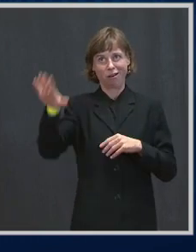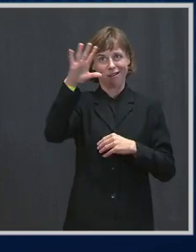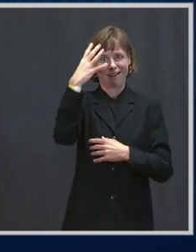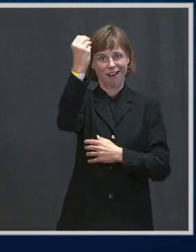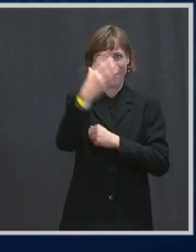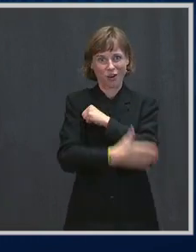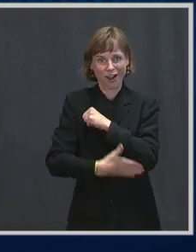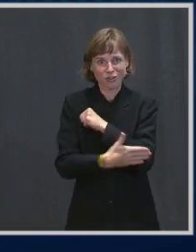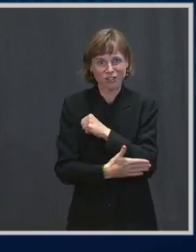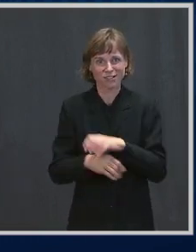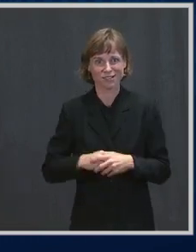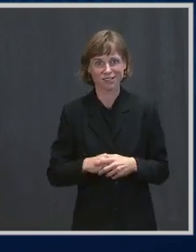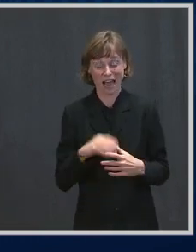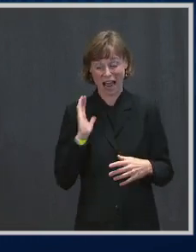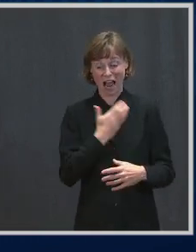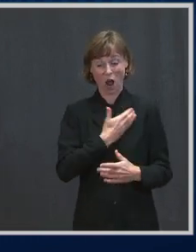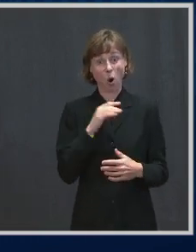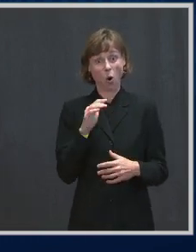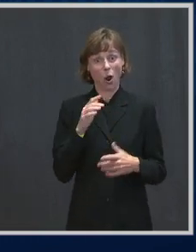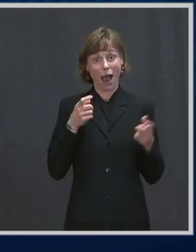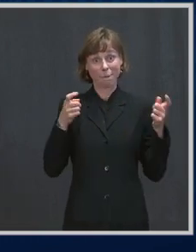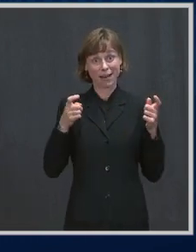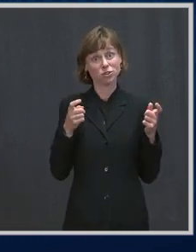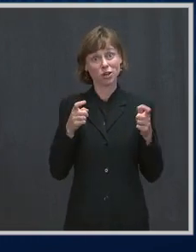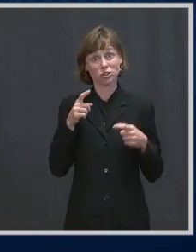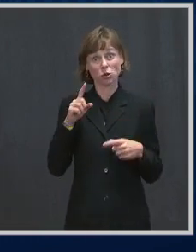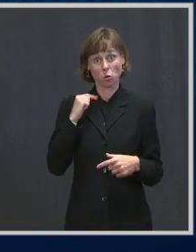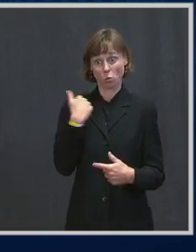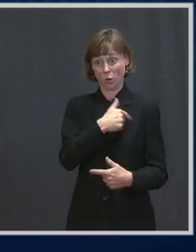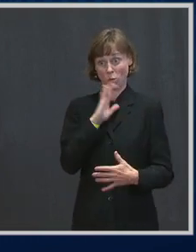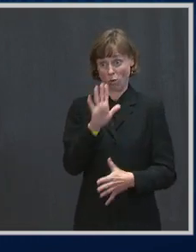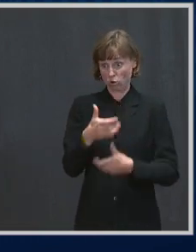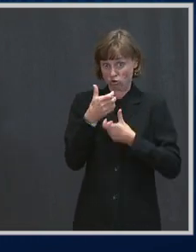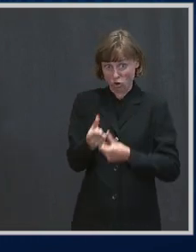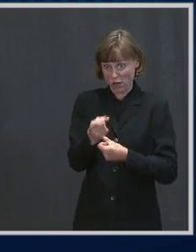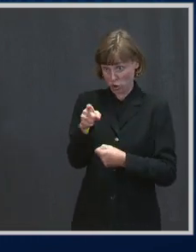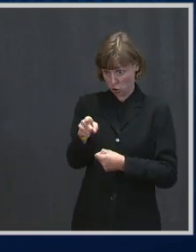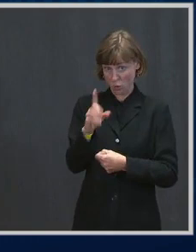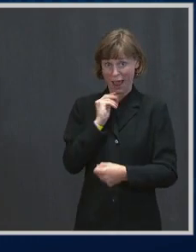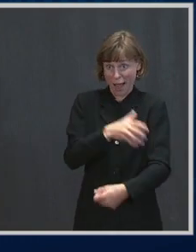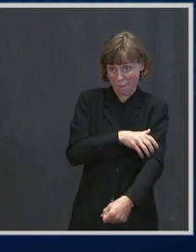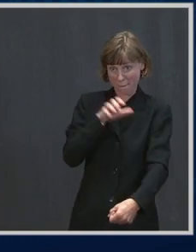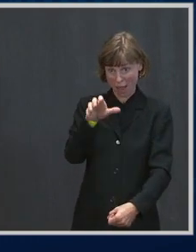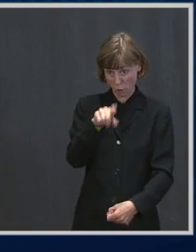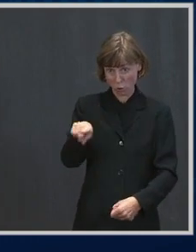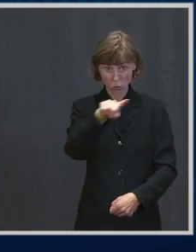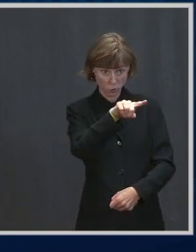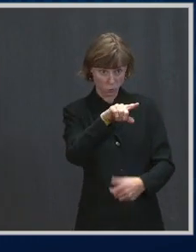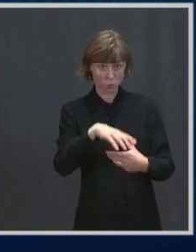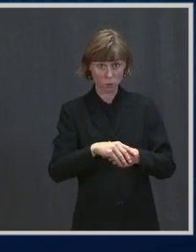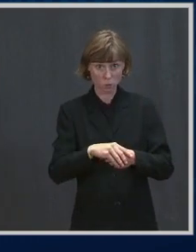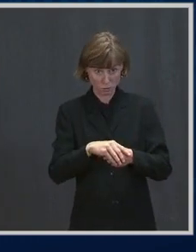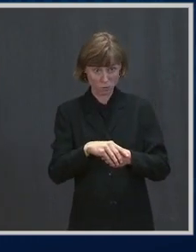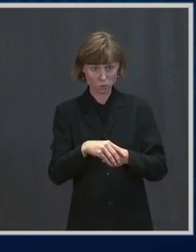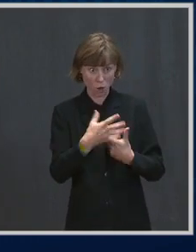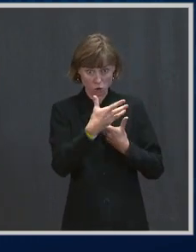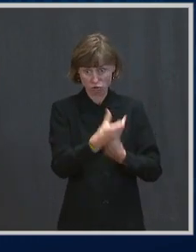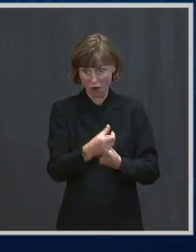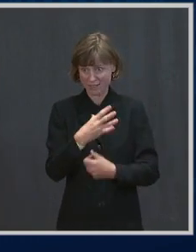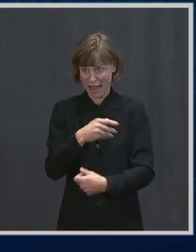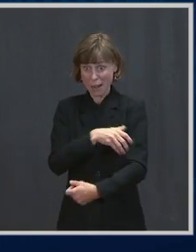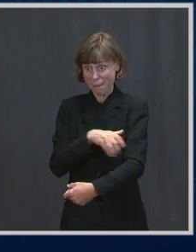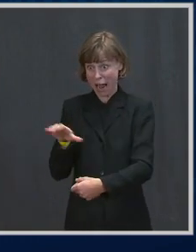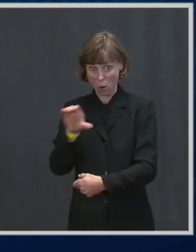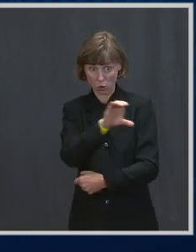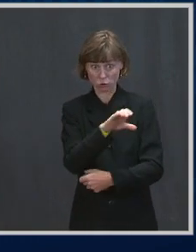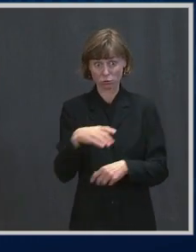And in our administration, you're going to be trusted and you're going to be empowered. Trusted and empowered to do